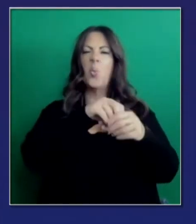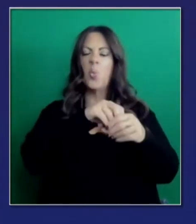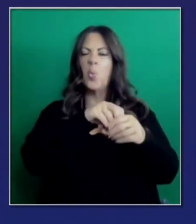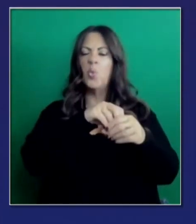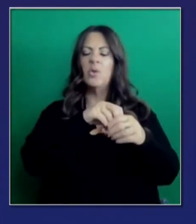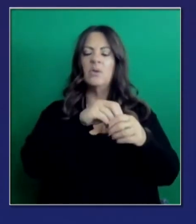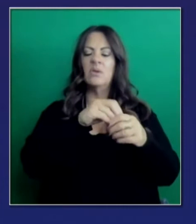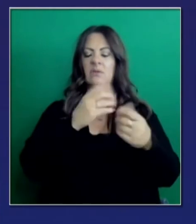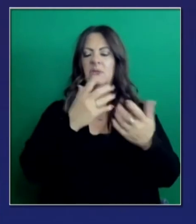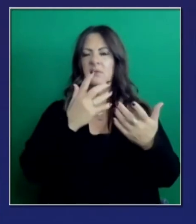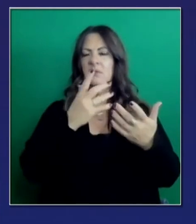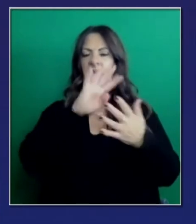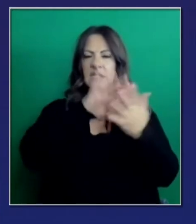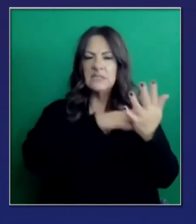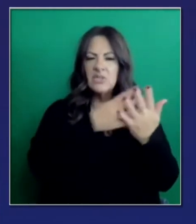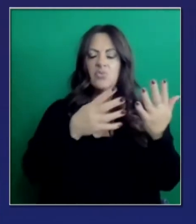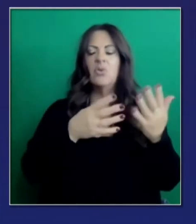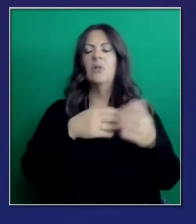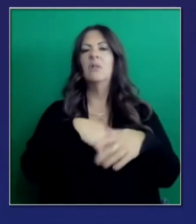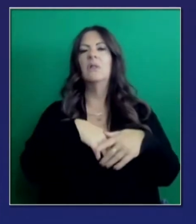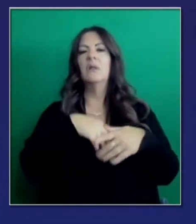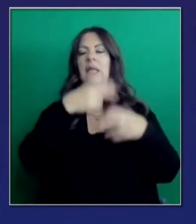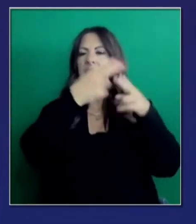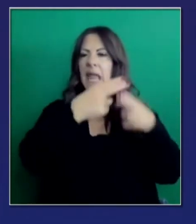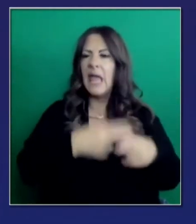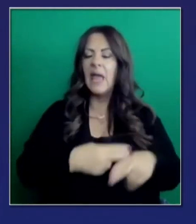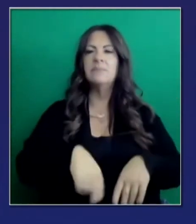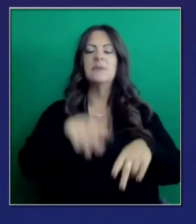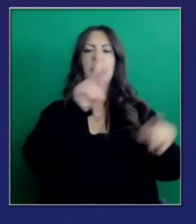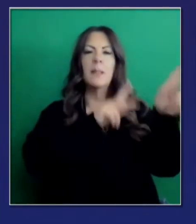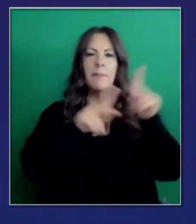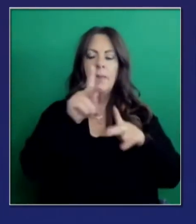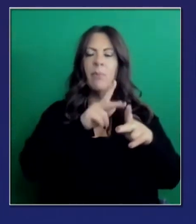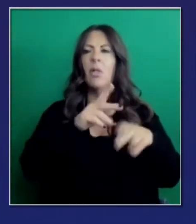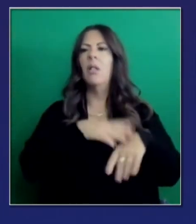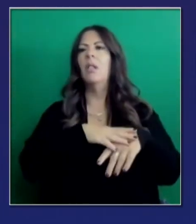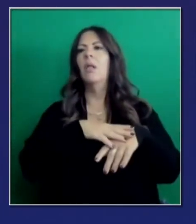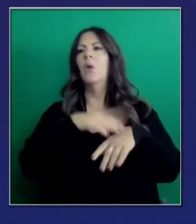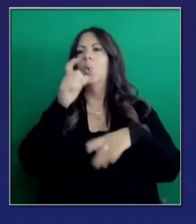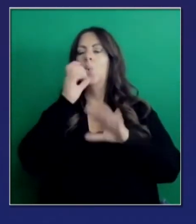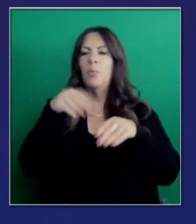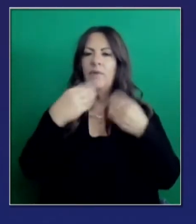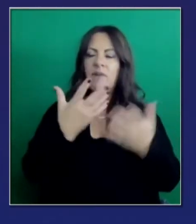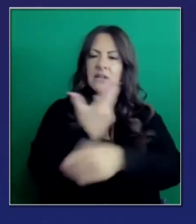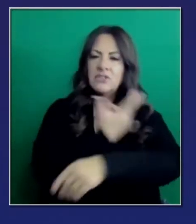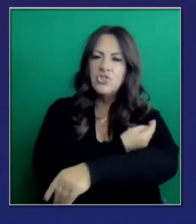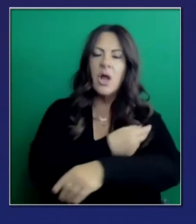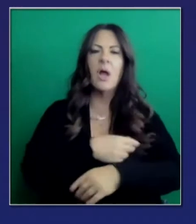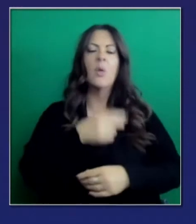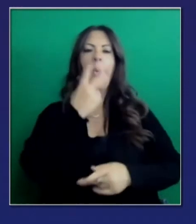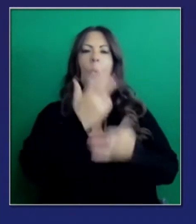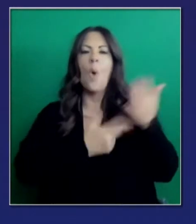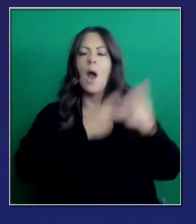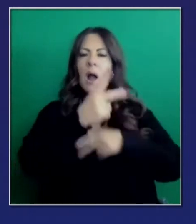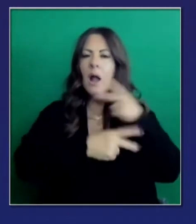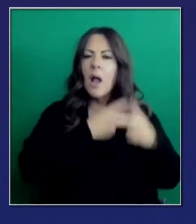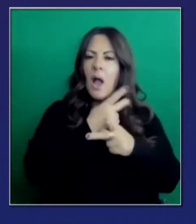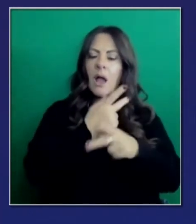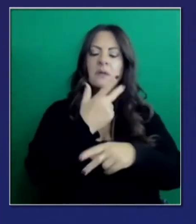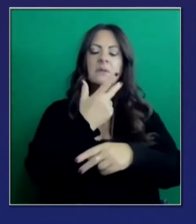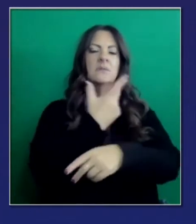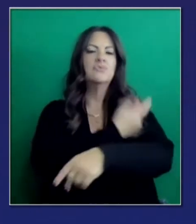delivery system, and a database that allows more immediate data to be transferred to the